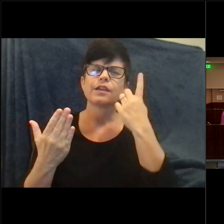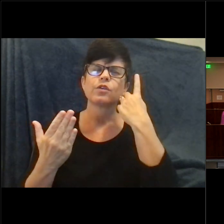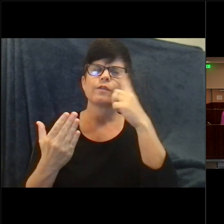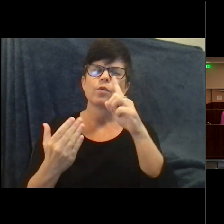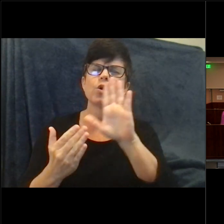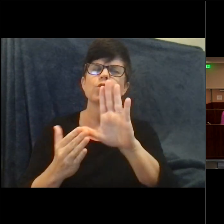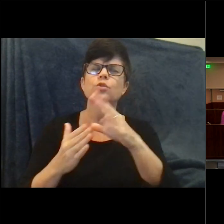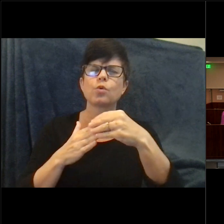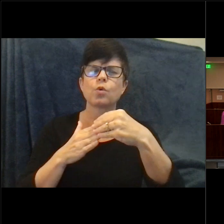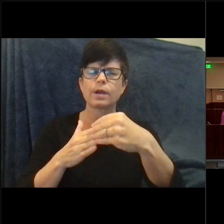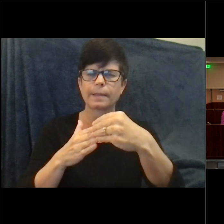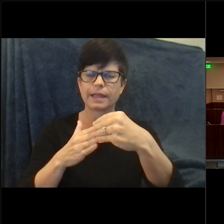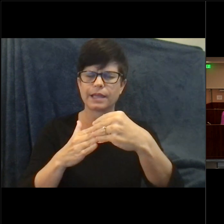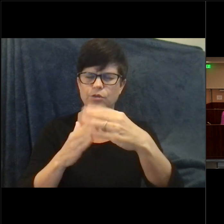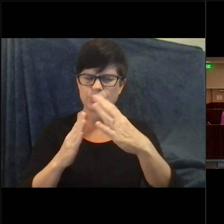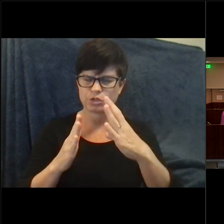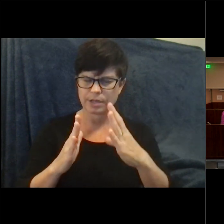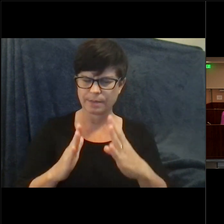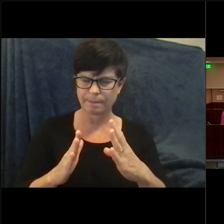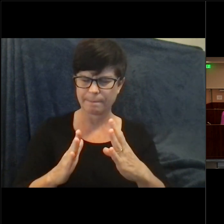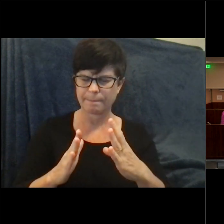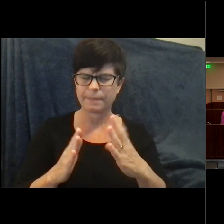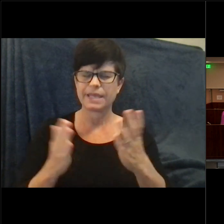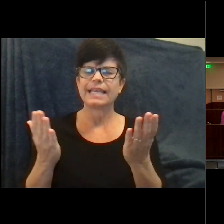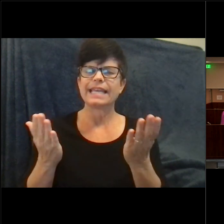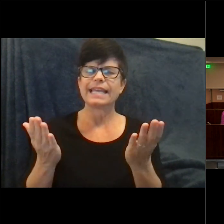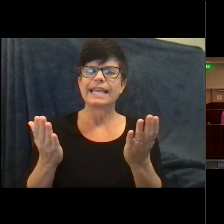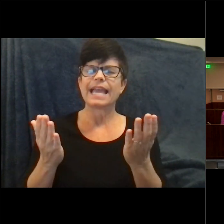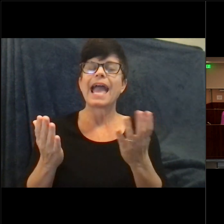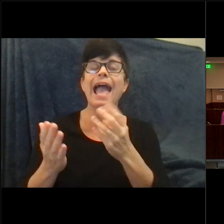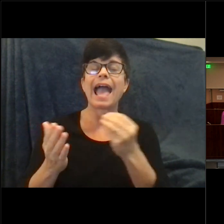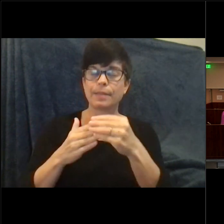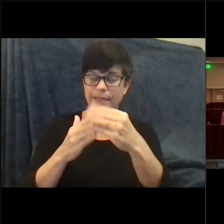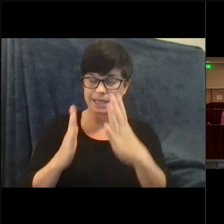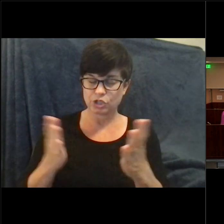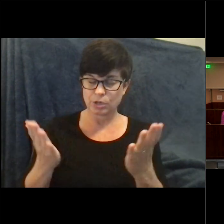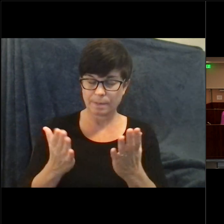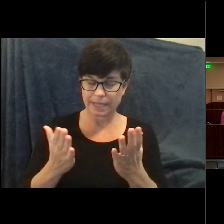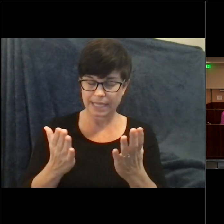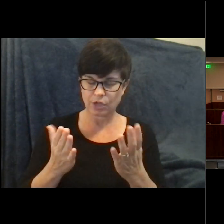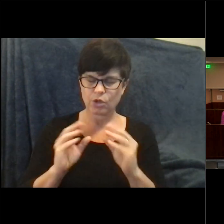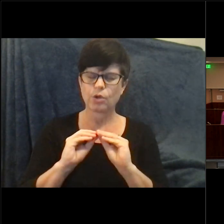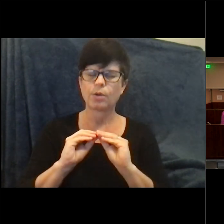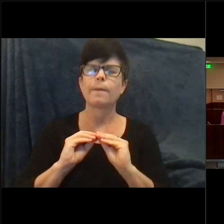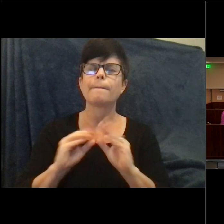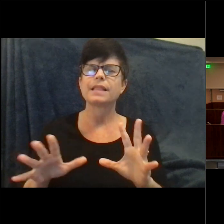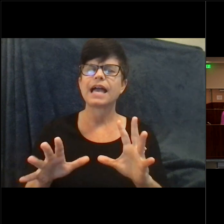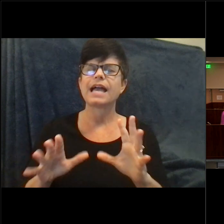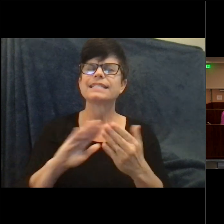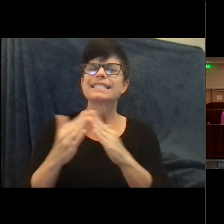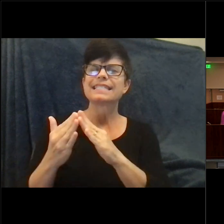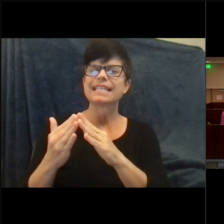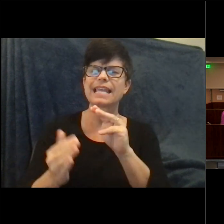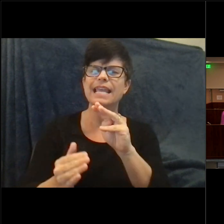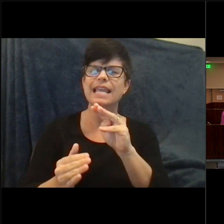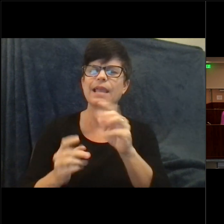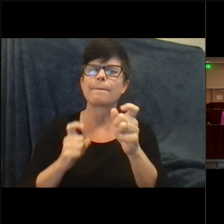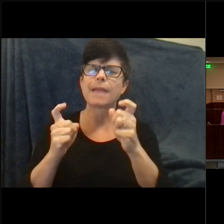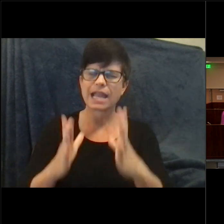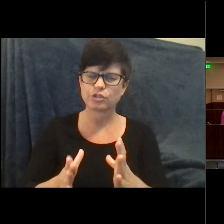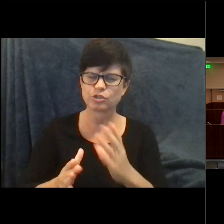that we have in Boynton. Bless our city manager and his staff. Let us be the great